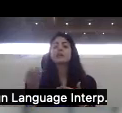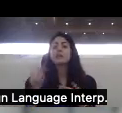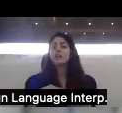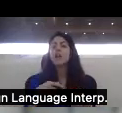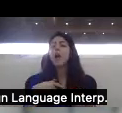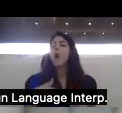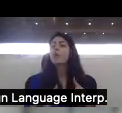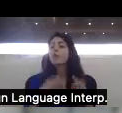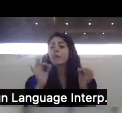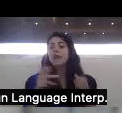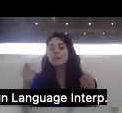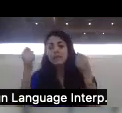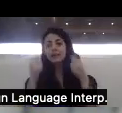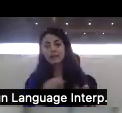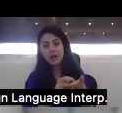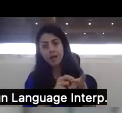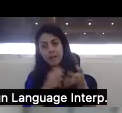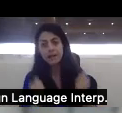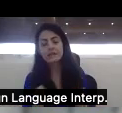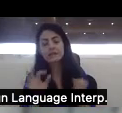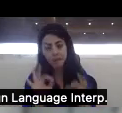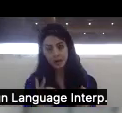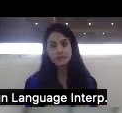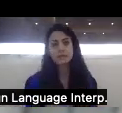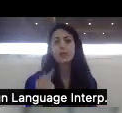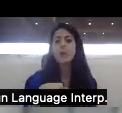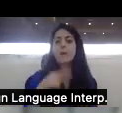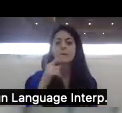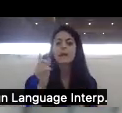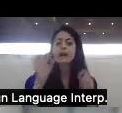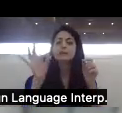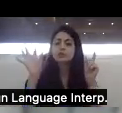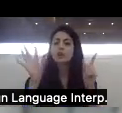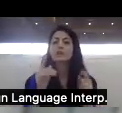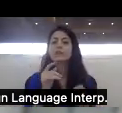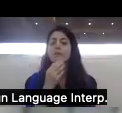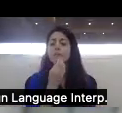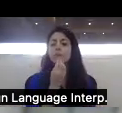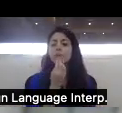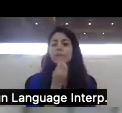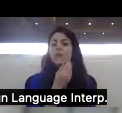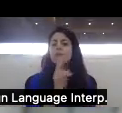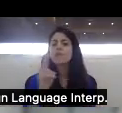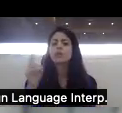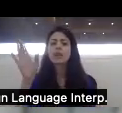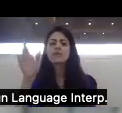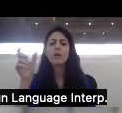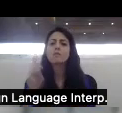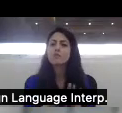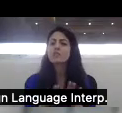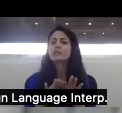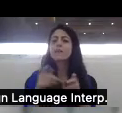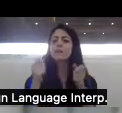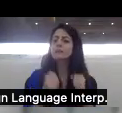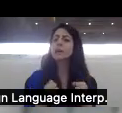of the organizations of persons with disabilities throughout the process. I put here some of the statements of the